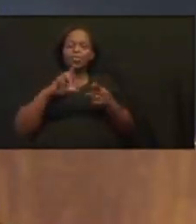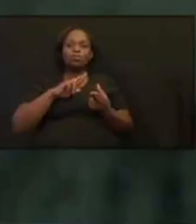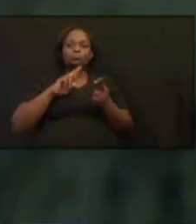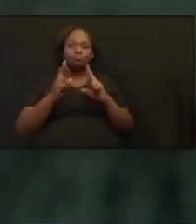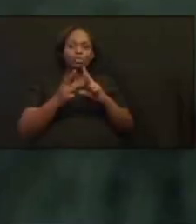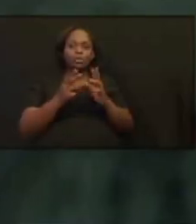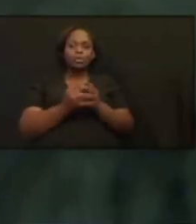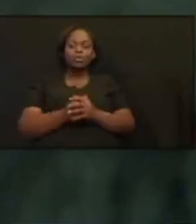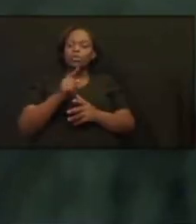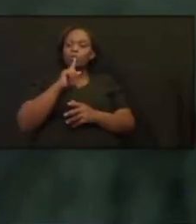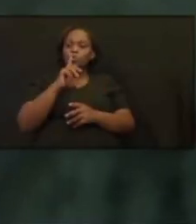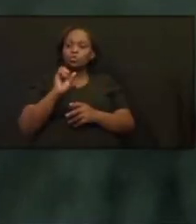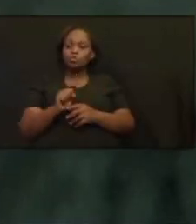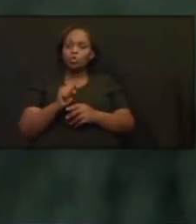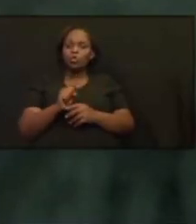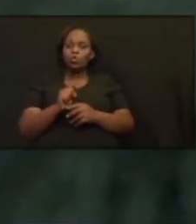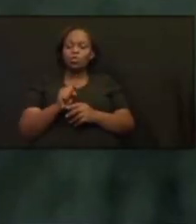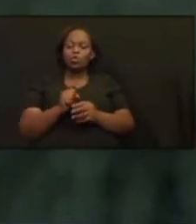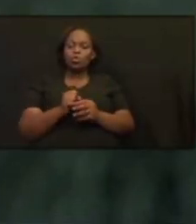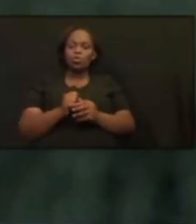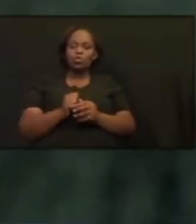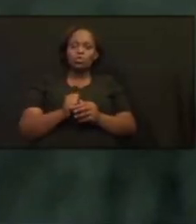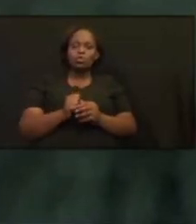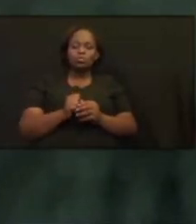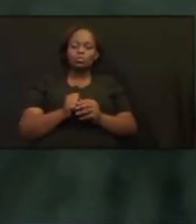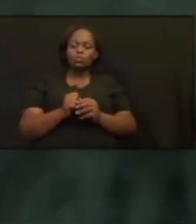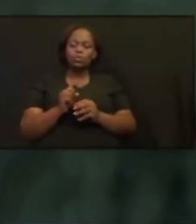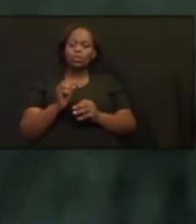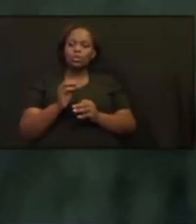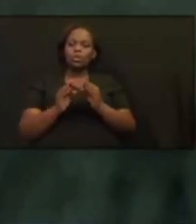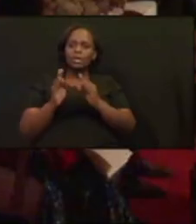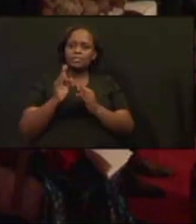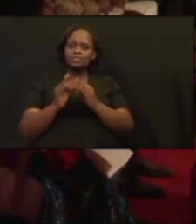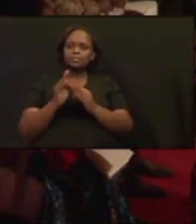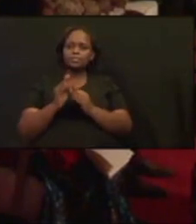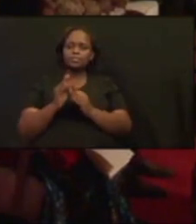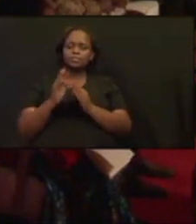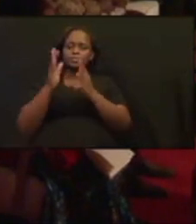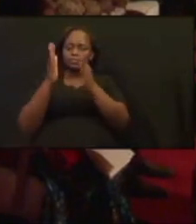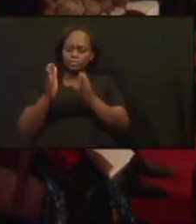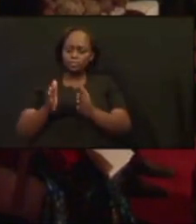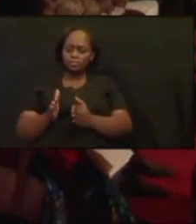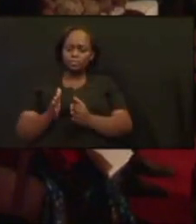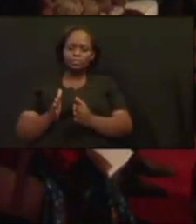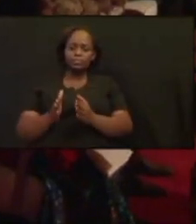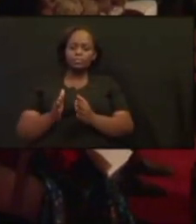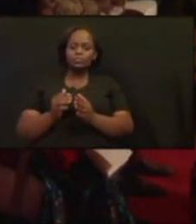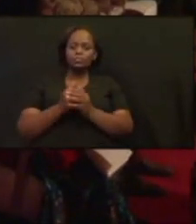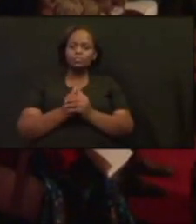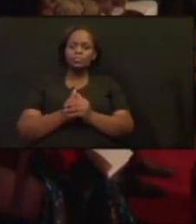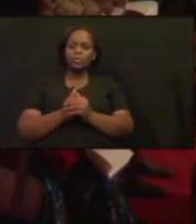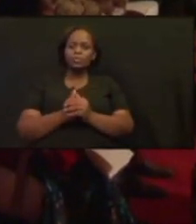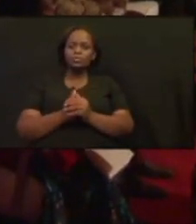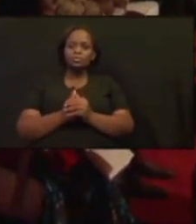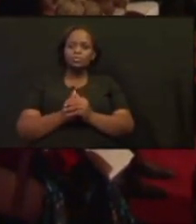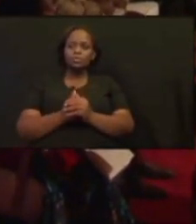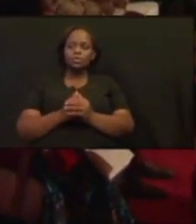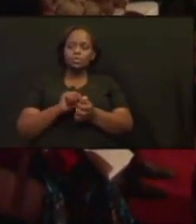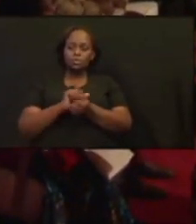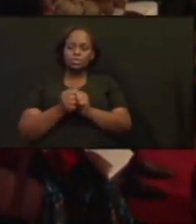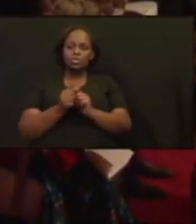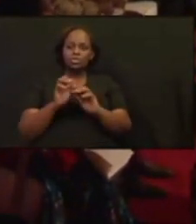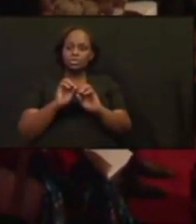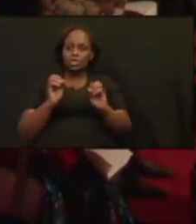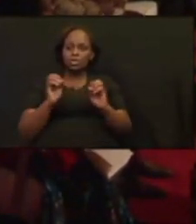would ordinarily not pay attention to spiritual things because of that fire of revival, through the miracles, the signs,